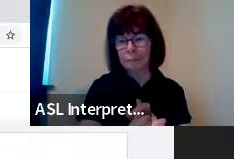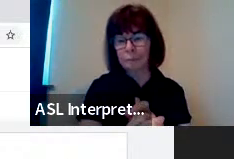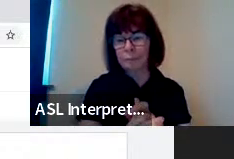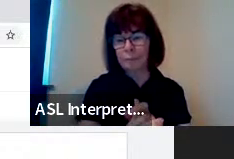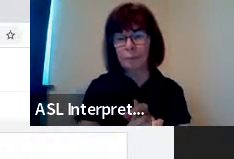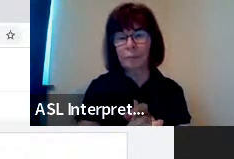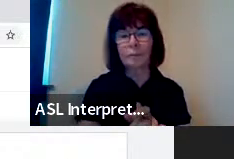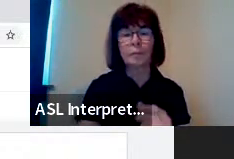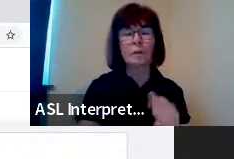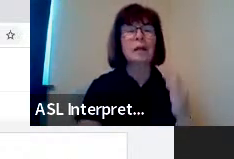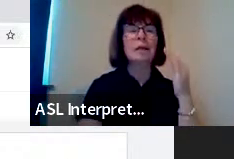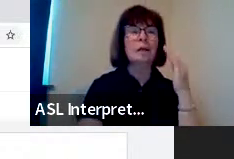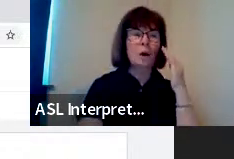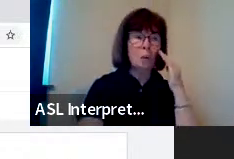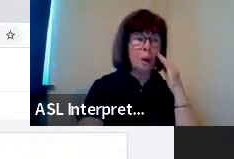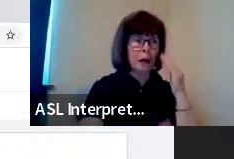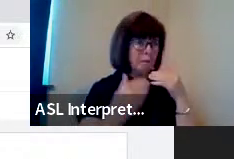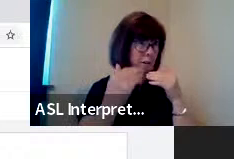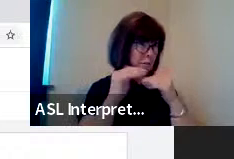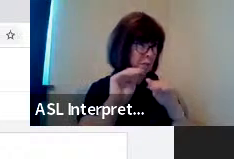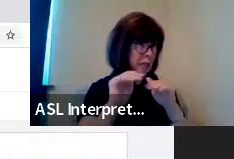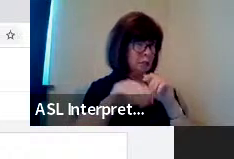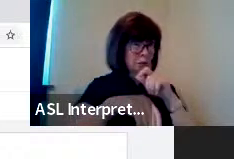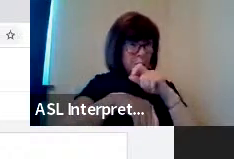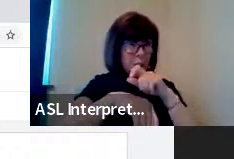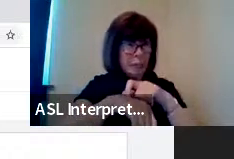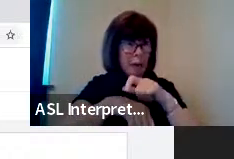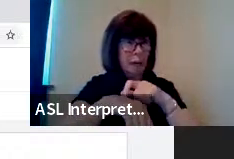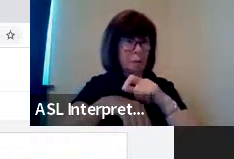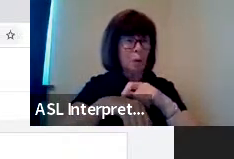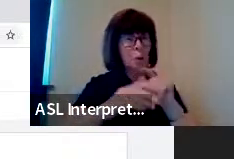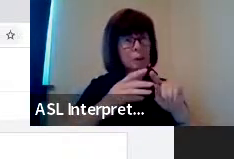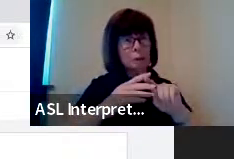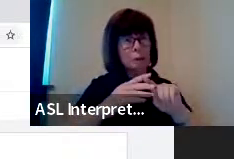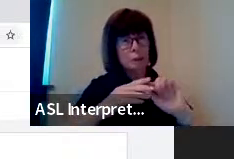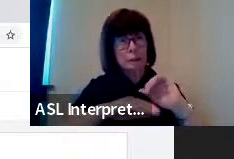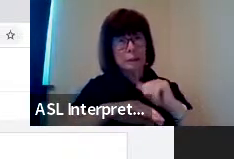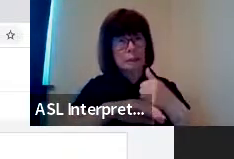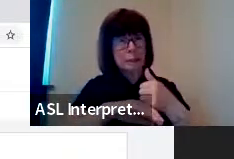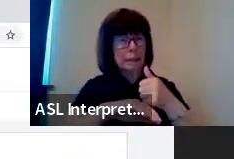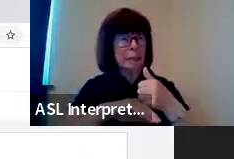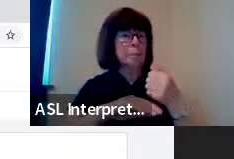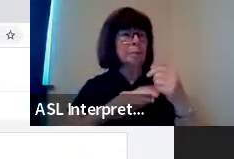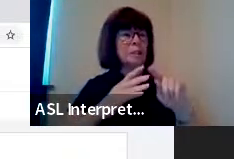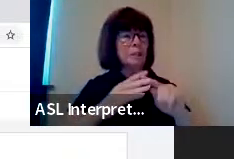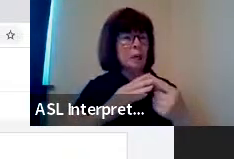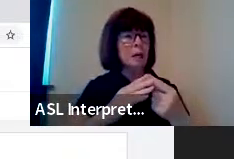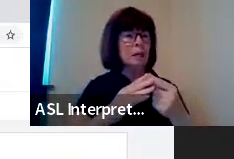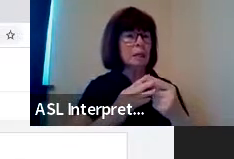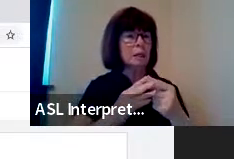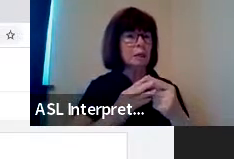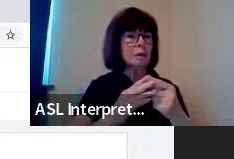Aware of limitations related to the timing or initiating oral treatments. And